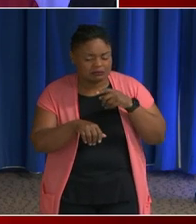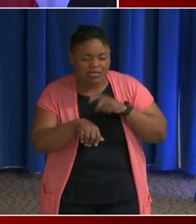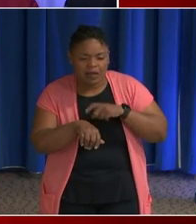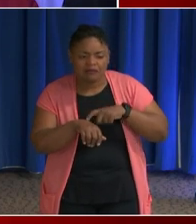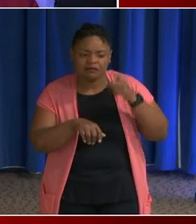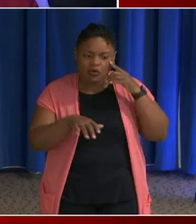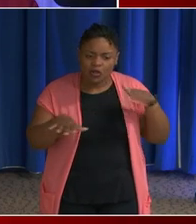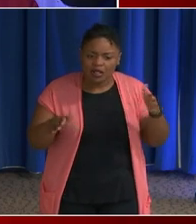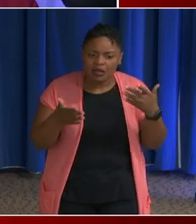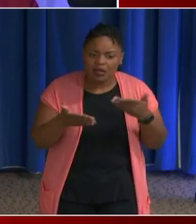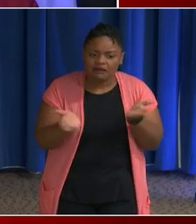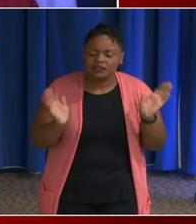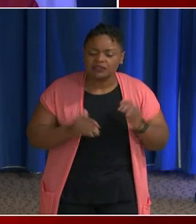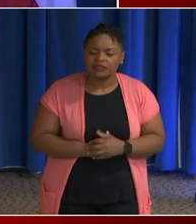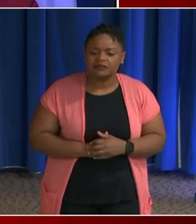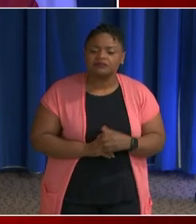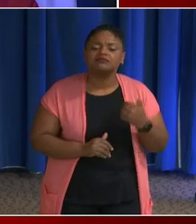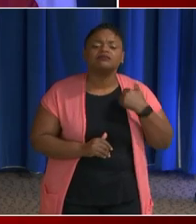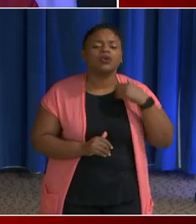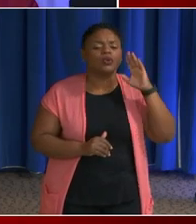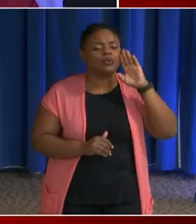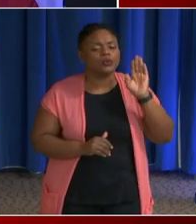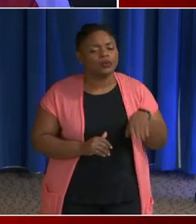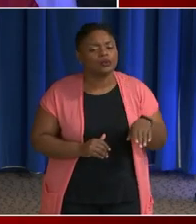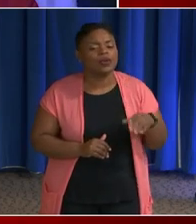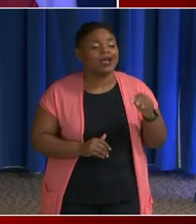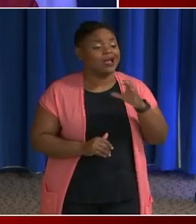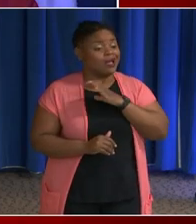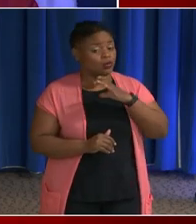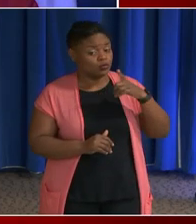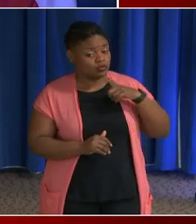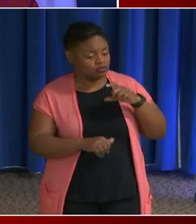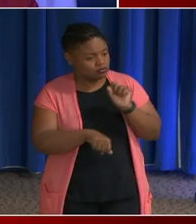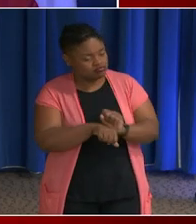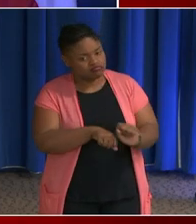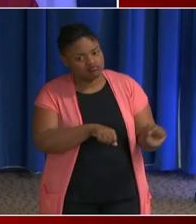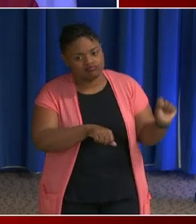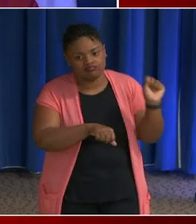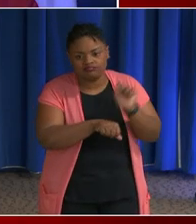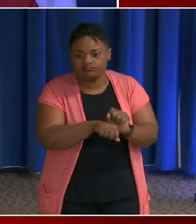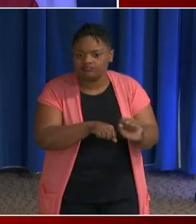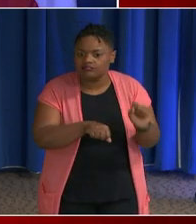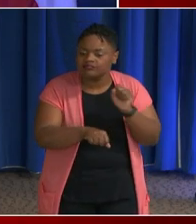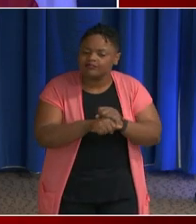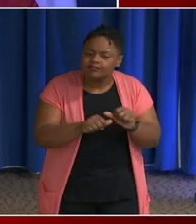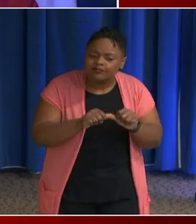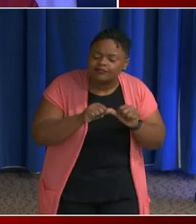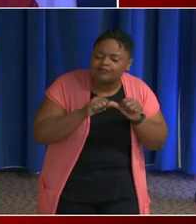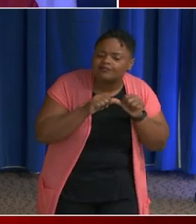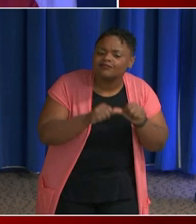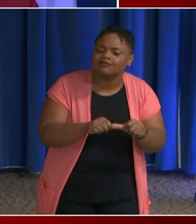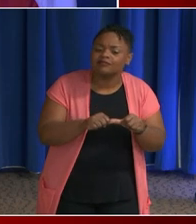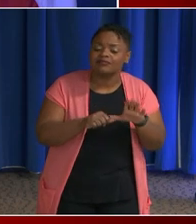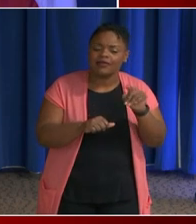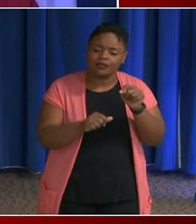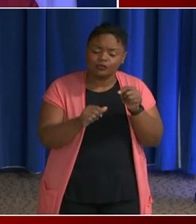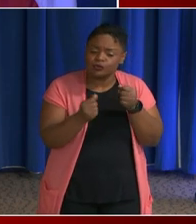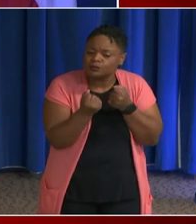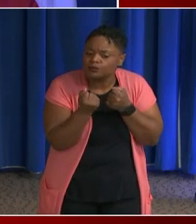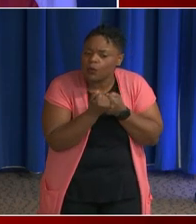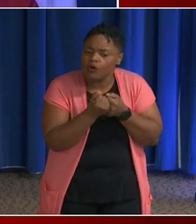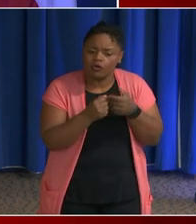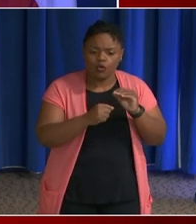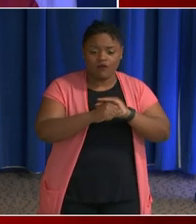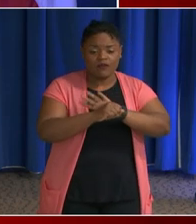I know that he and the council are working hard and continuing to support our COVID